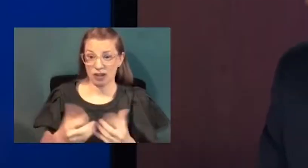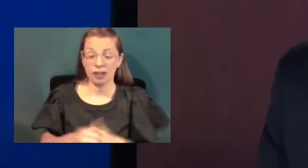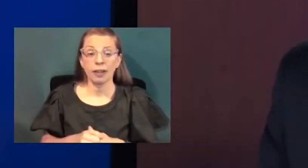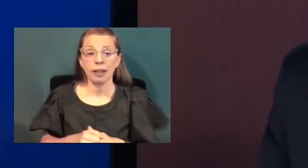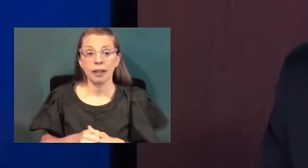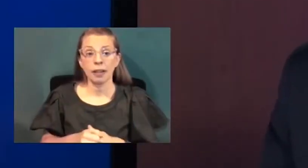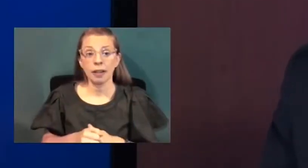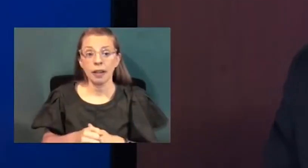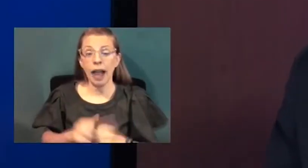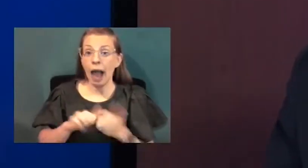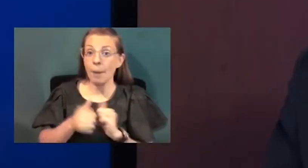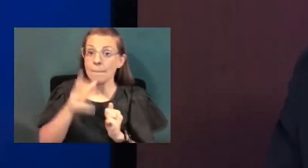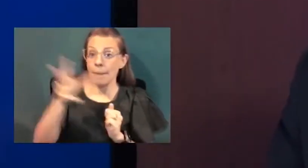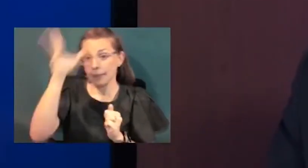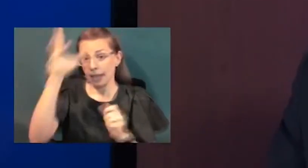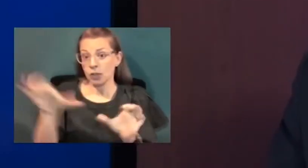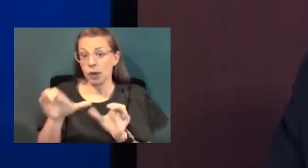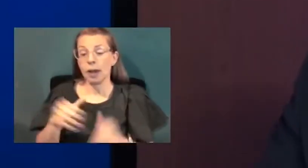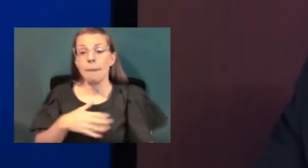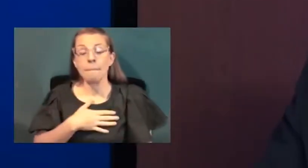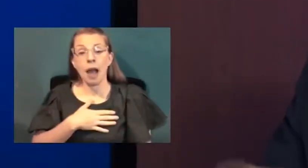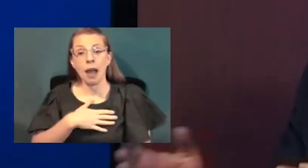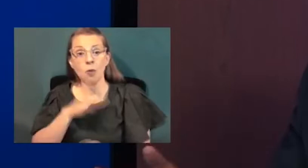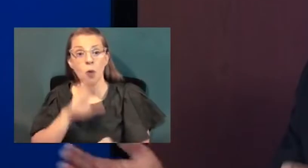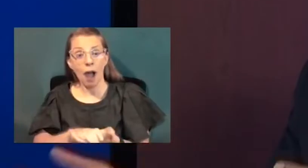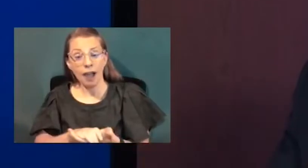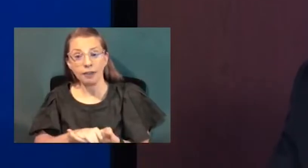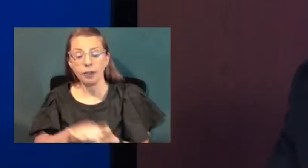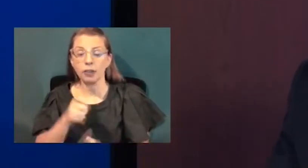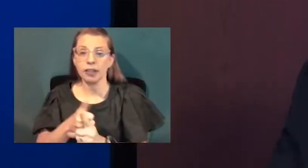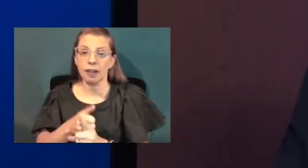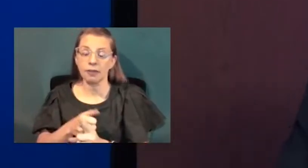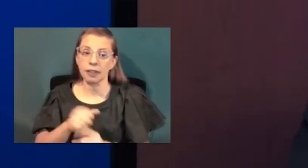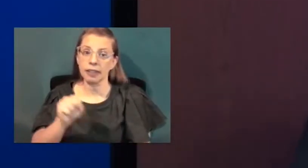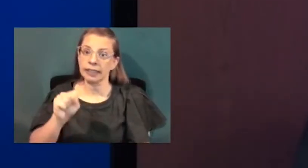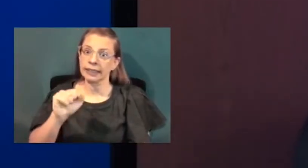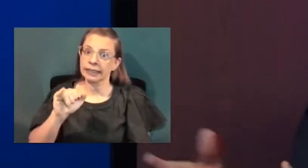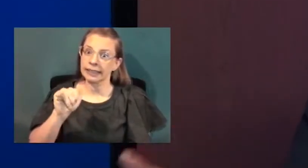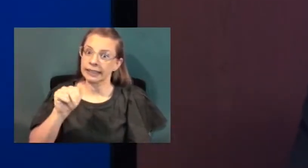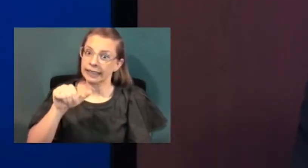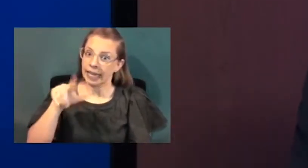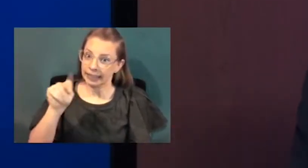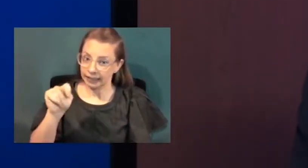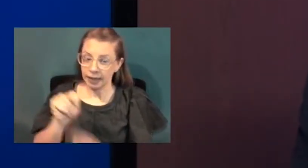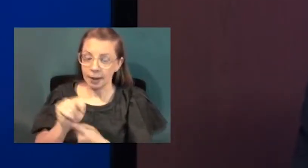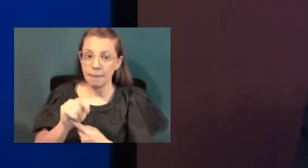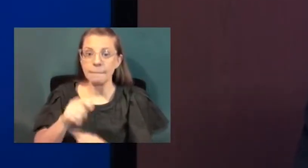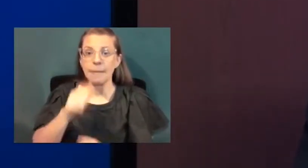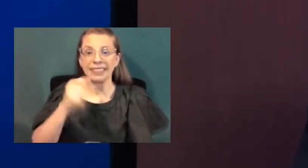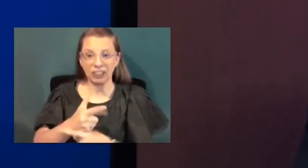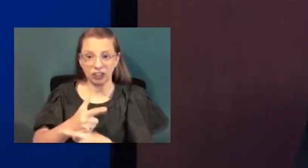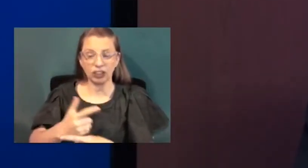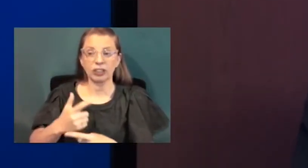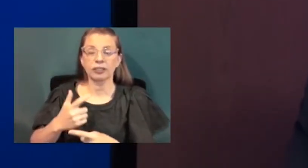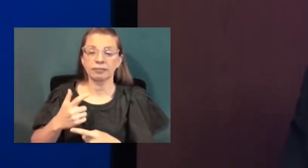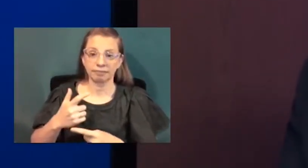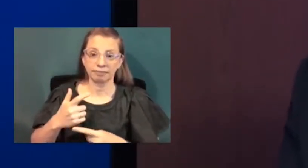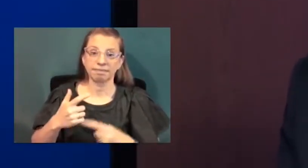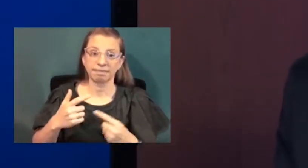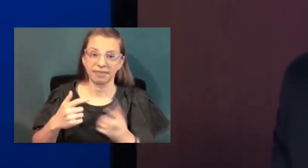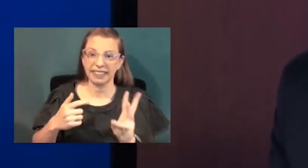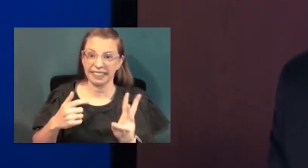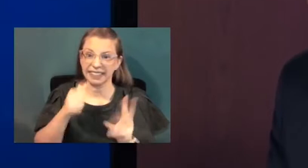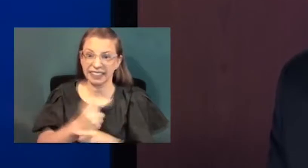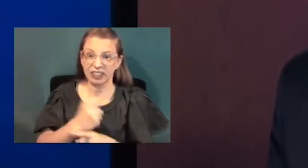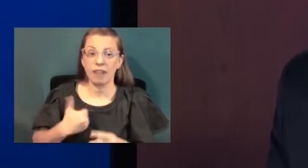saint. I have sisters with a lot of children. One of my sisters has six, so I'd been around babies before. But until you really live with